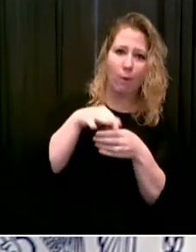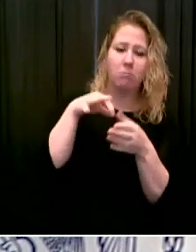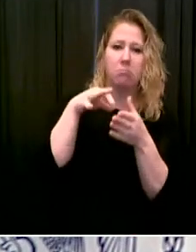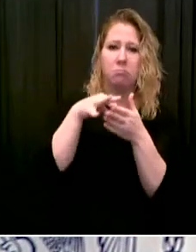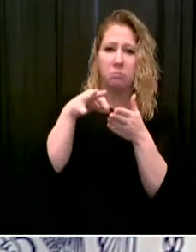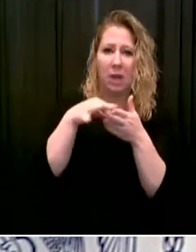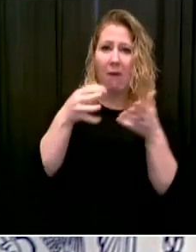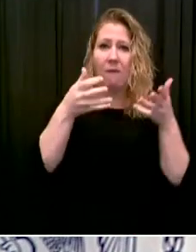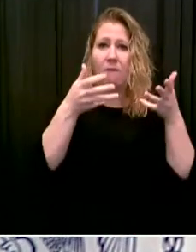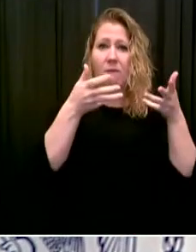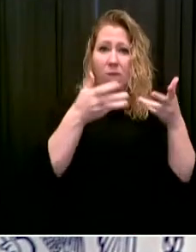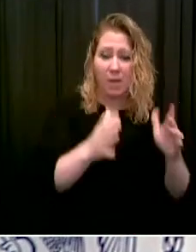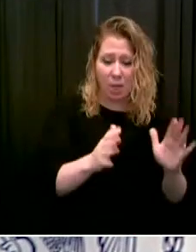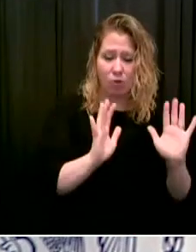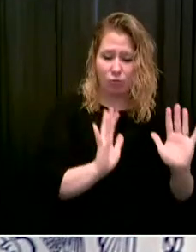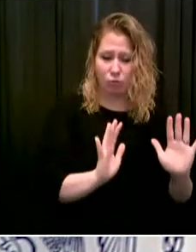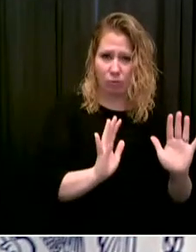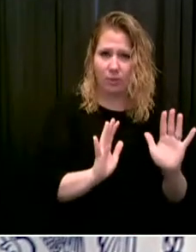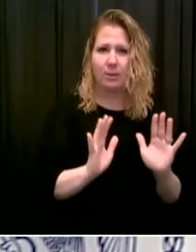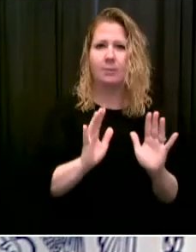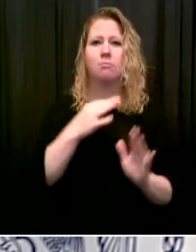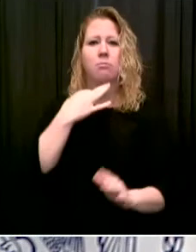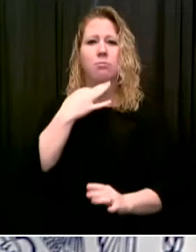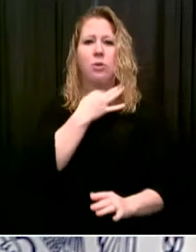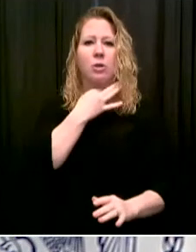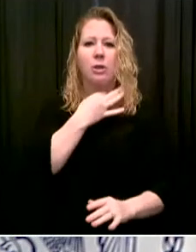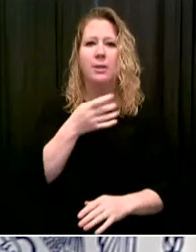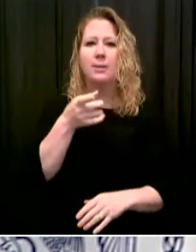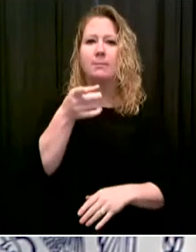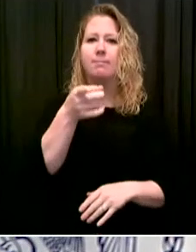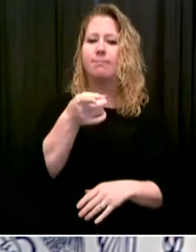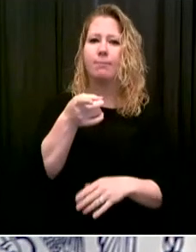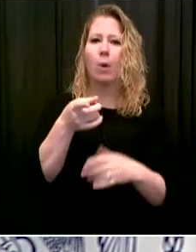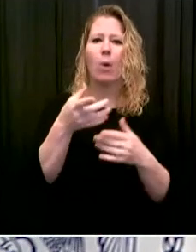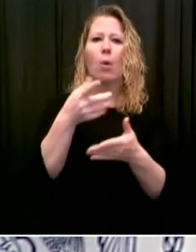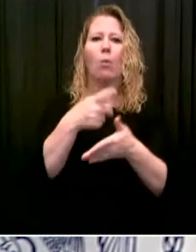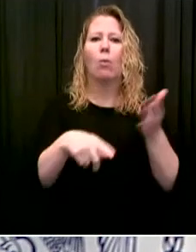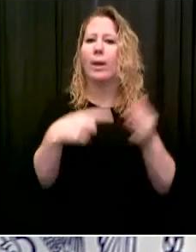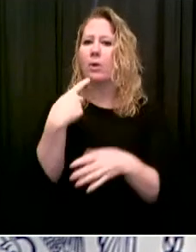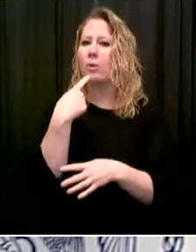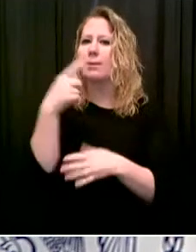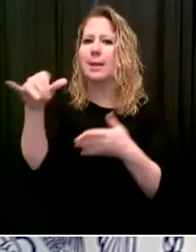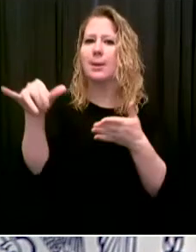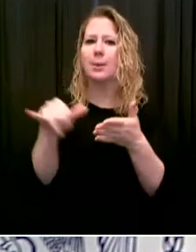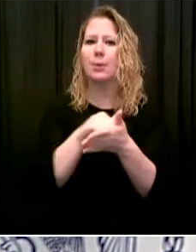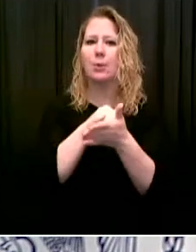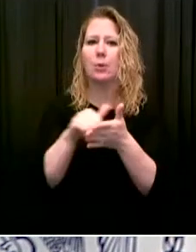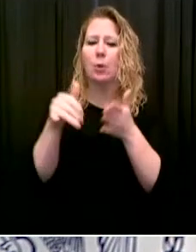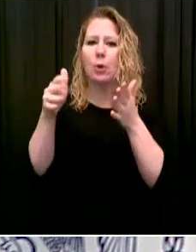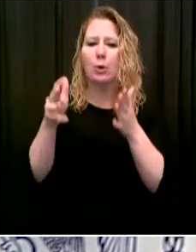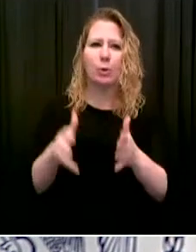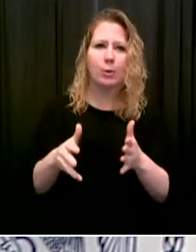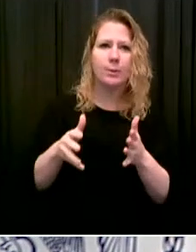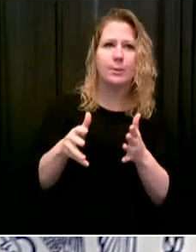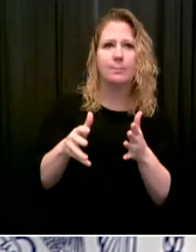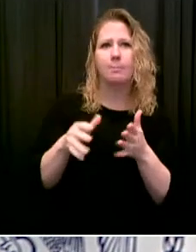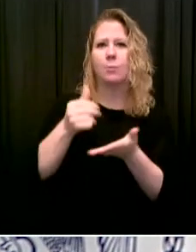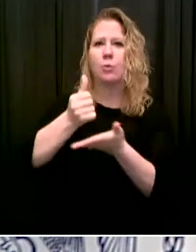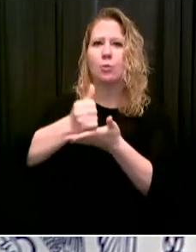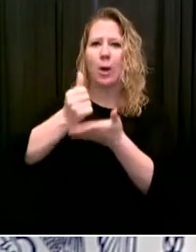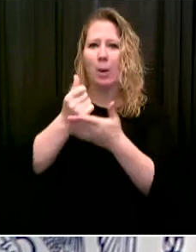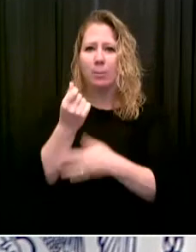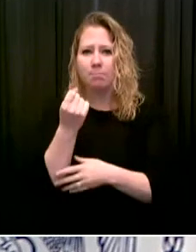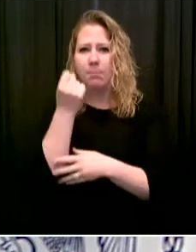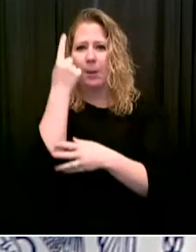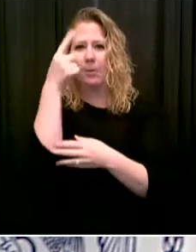New Yorkers to make sense of what happened, given that we have a round of ranked choice voting to be unveiled next week, and